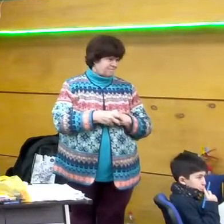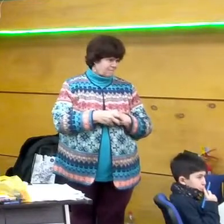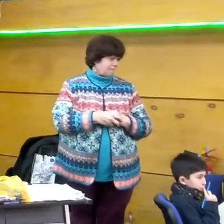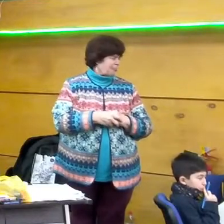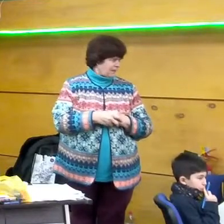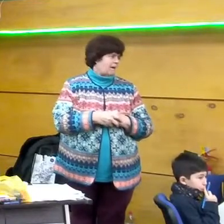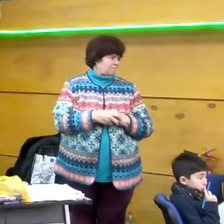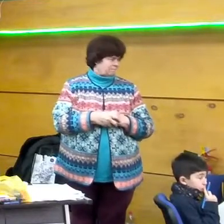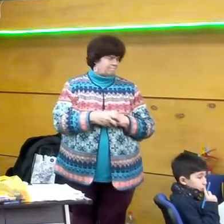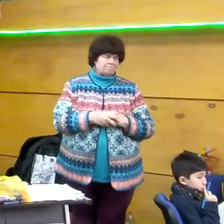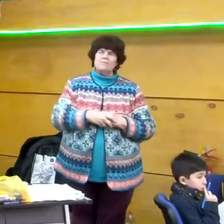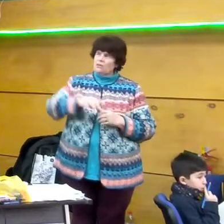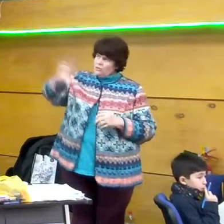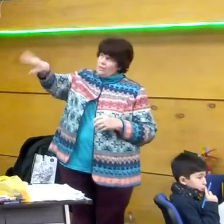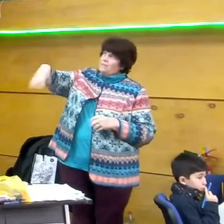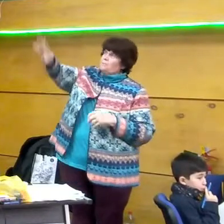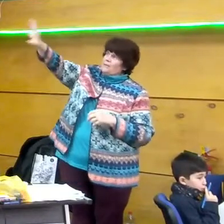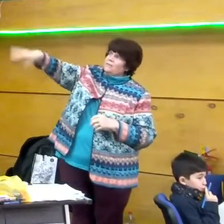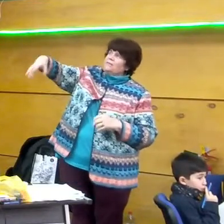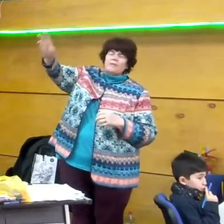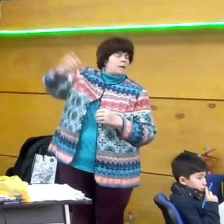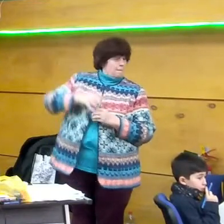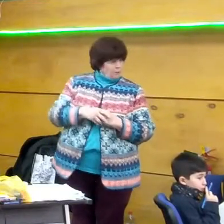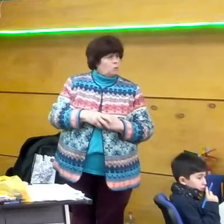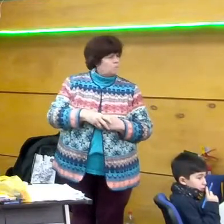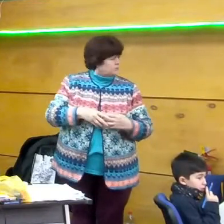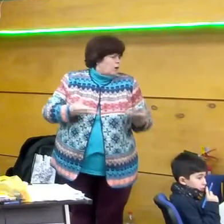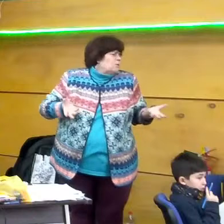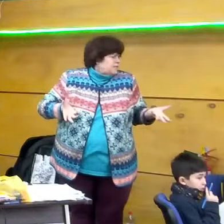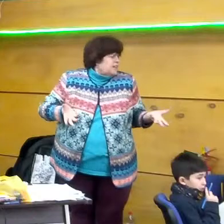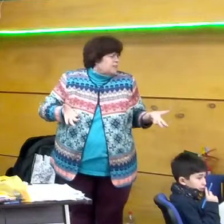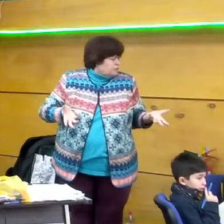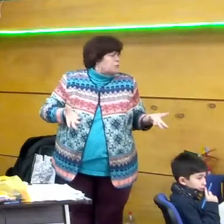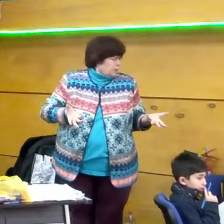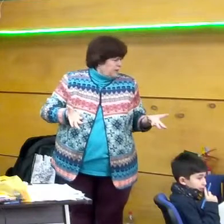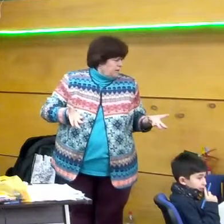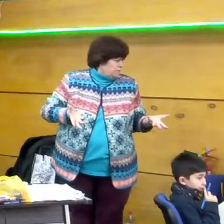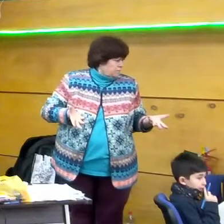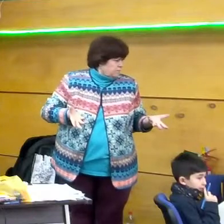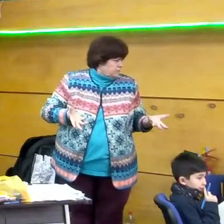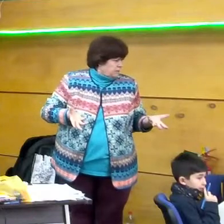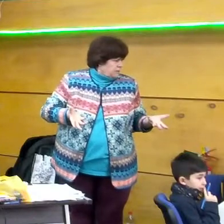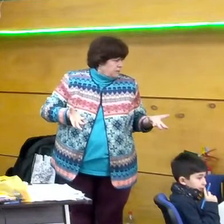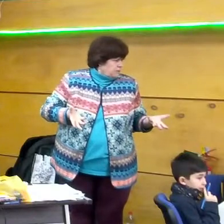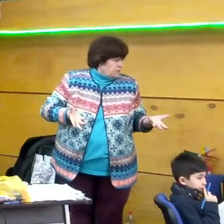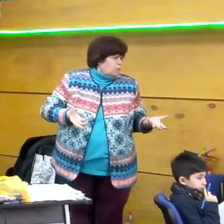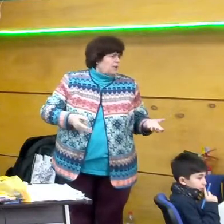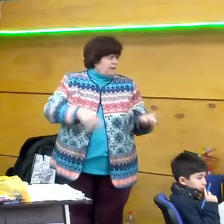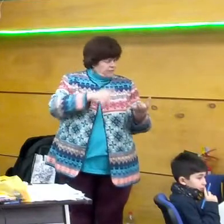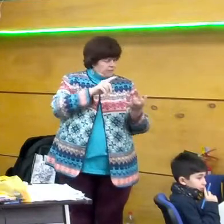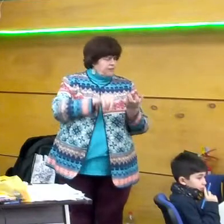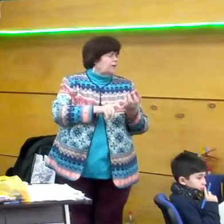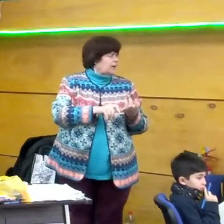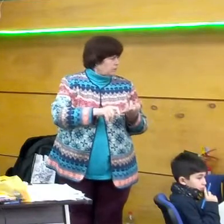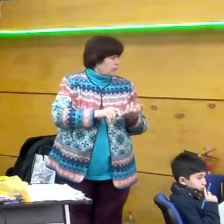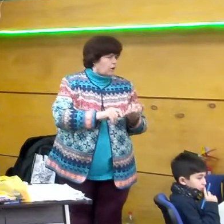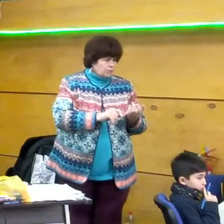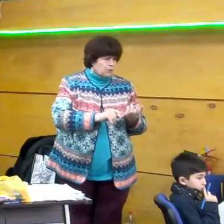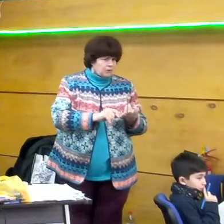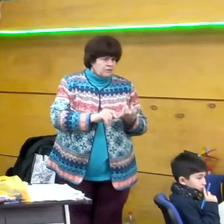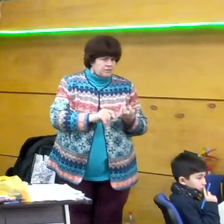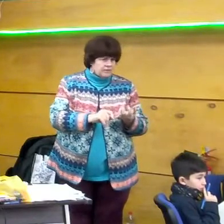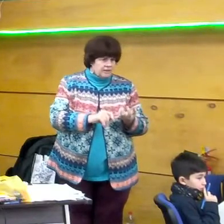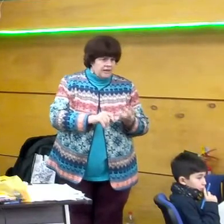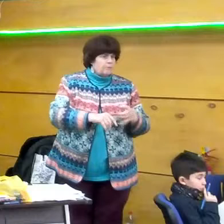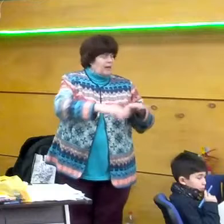Yeah. So that's basically, poems always tell a story. So we have to figure out all